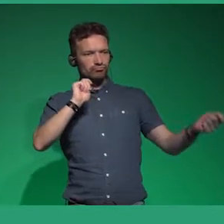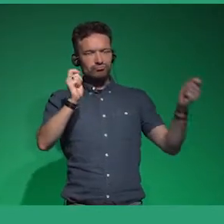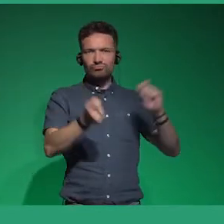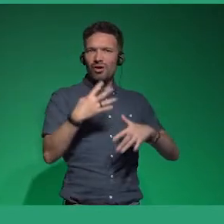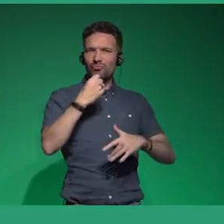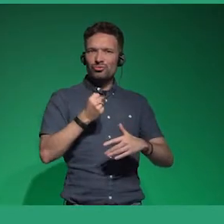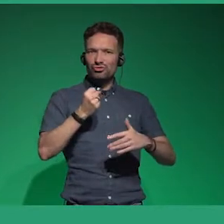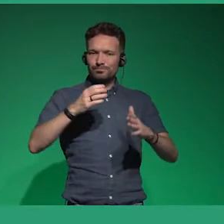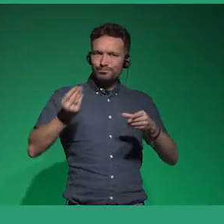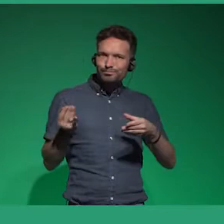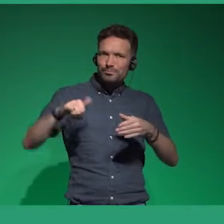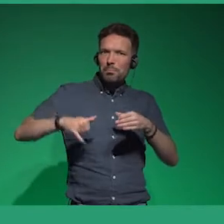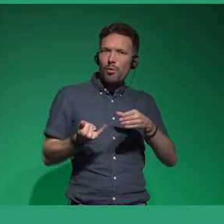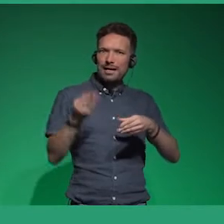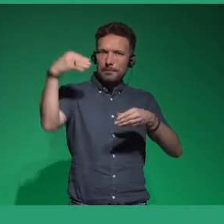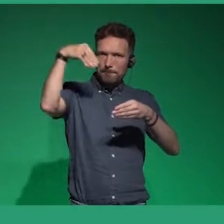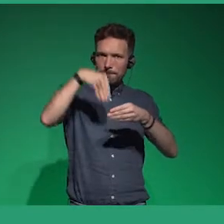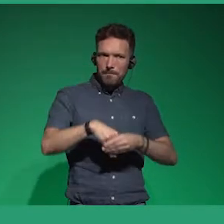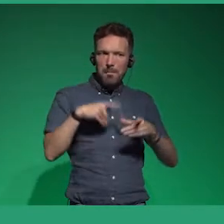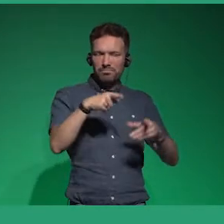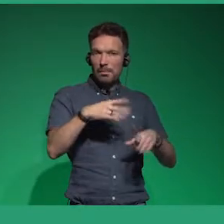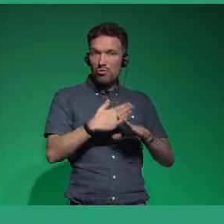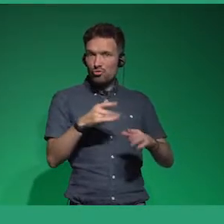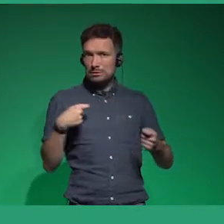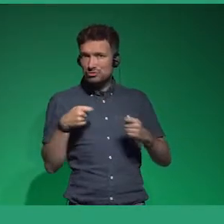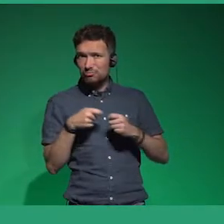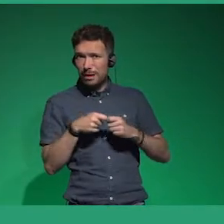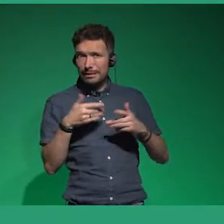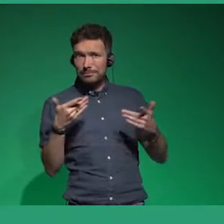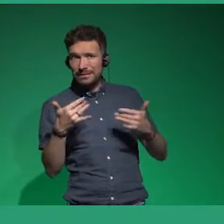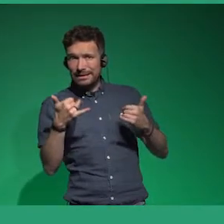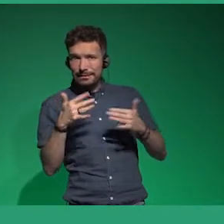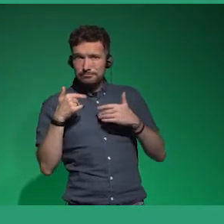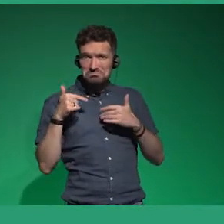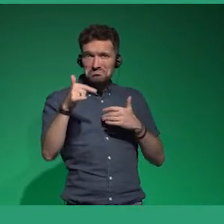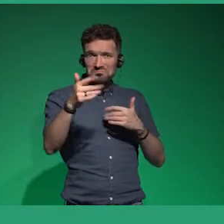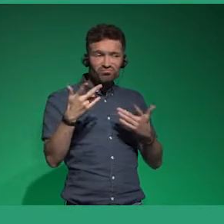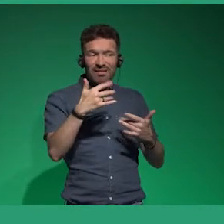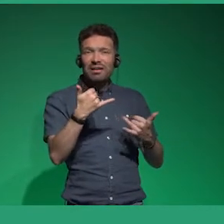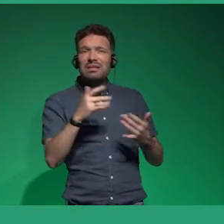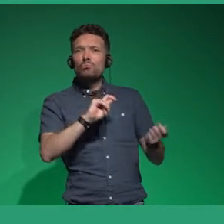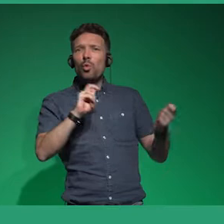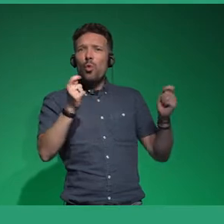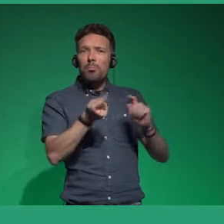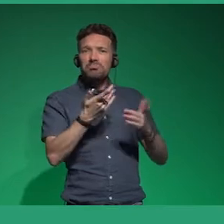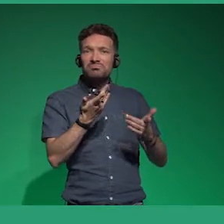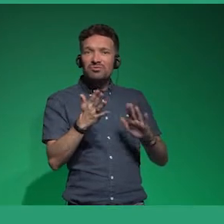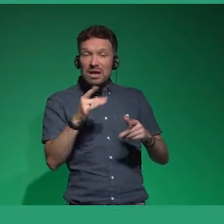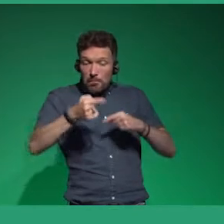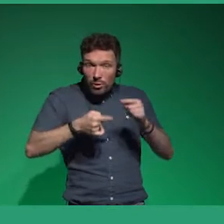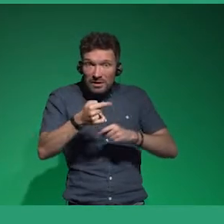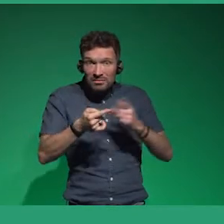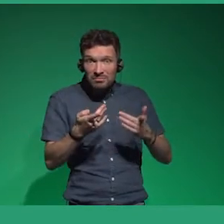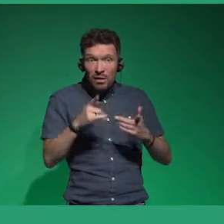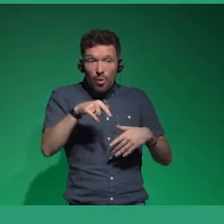this material, what in what this can be transformed in this process. Also, we see